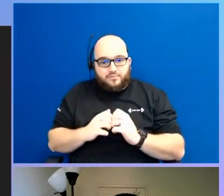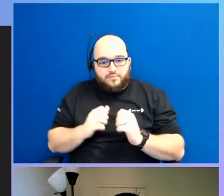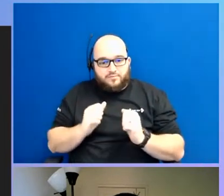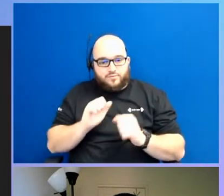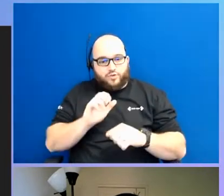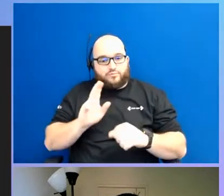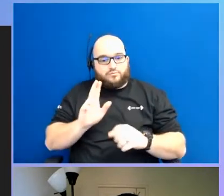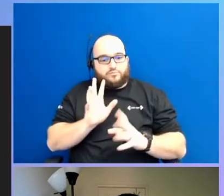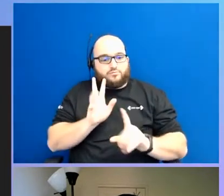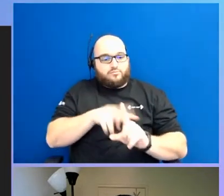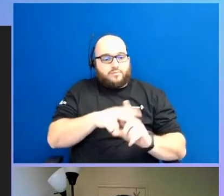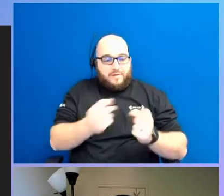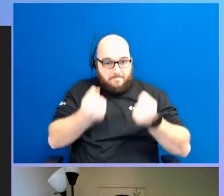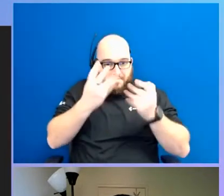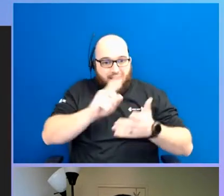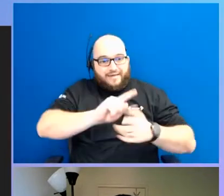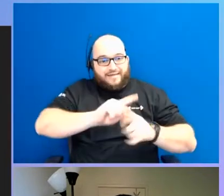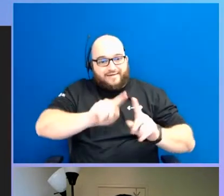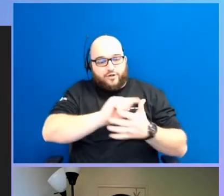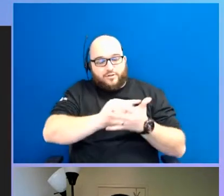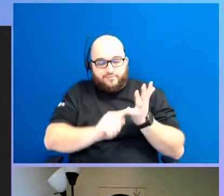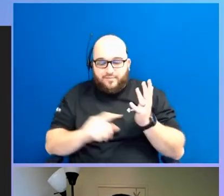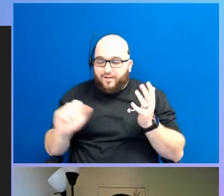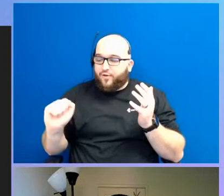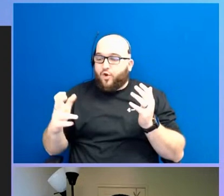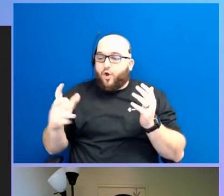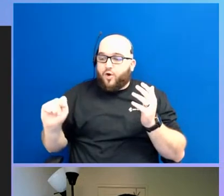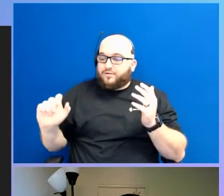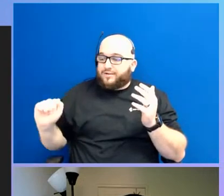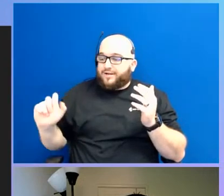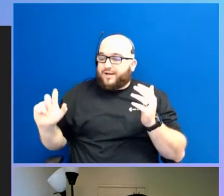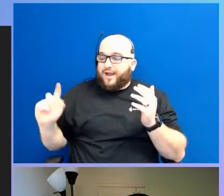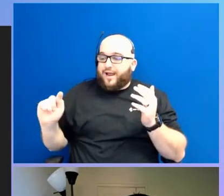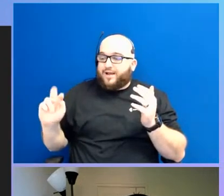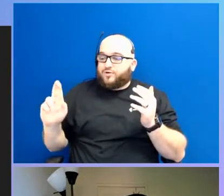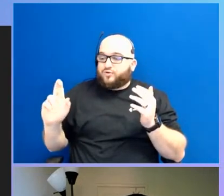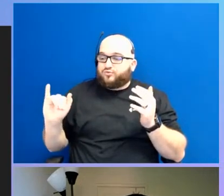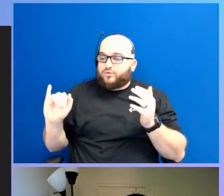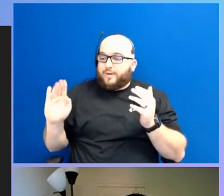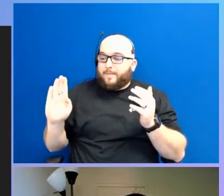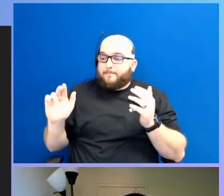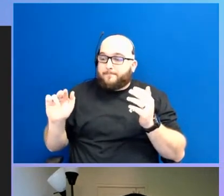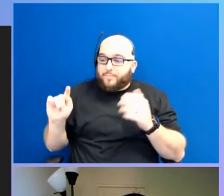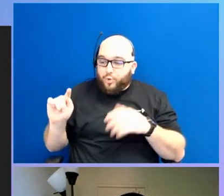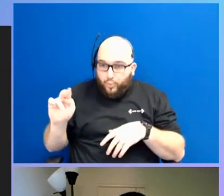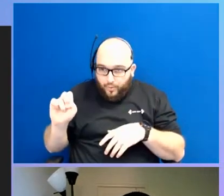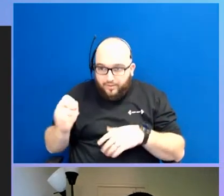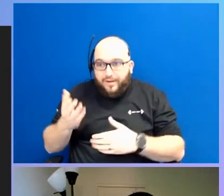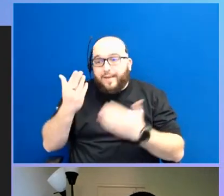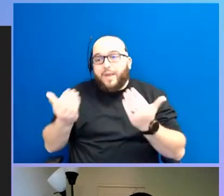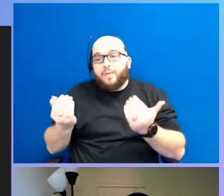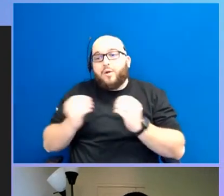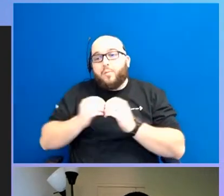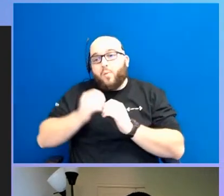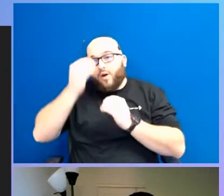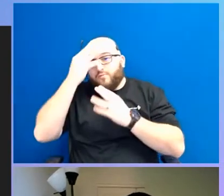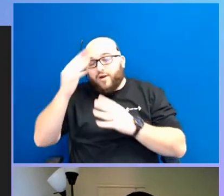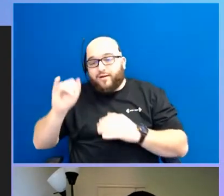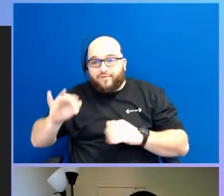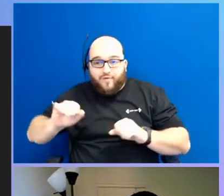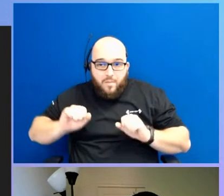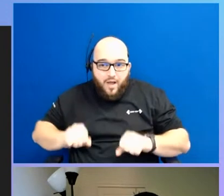including using the alt attribute, ARIA label, maybe even a disclosure or more information accordion if